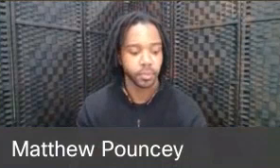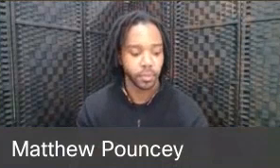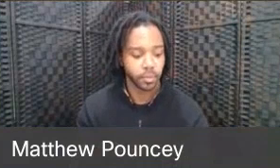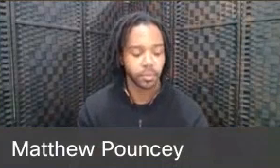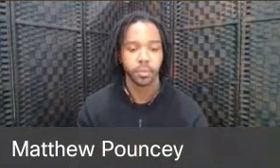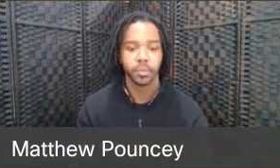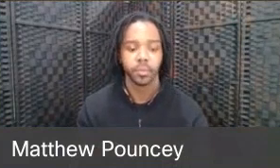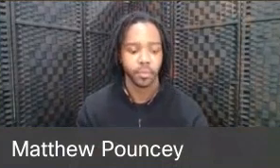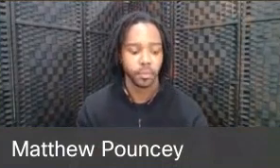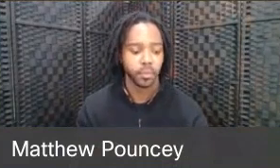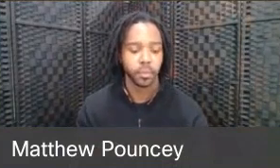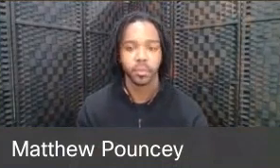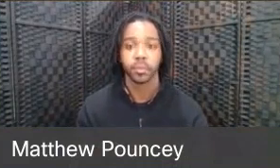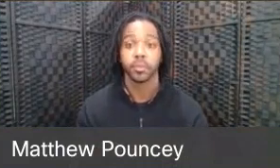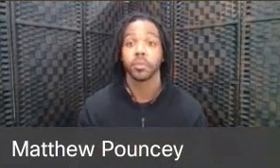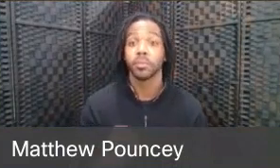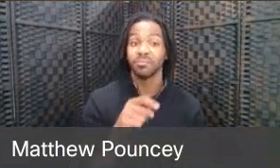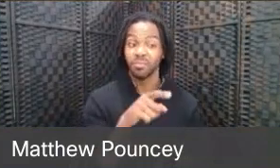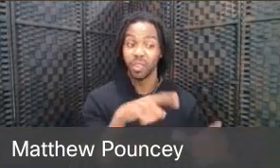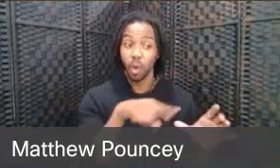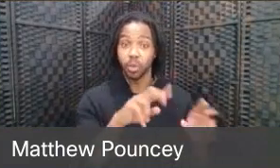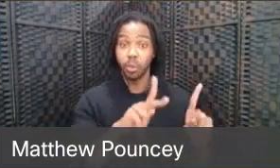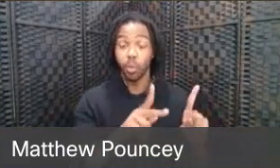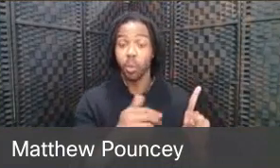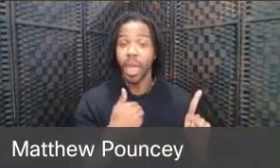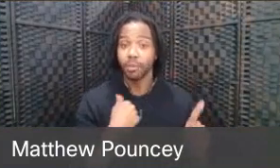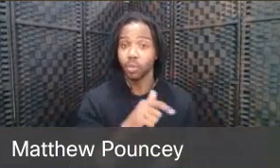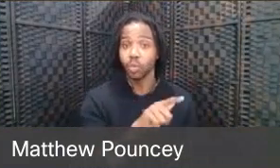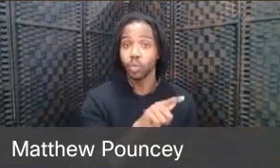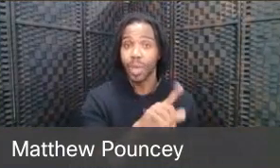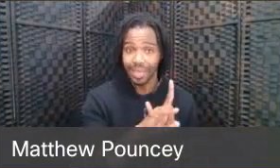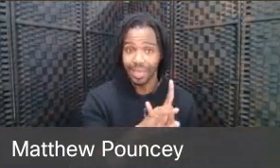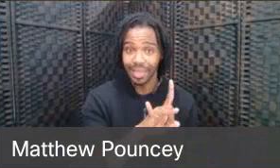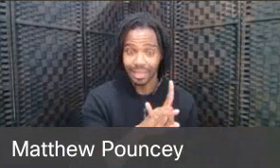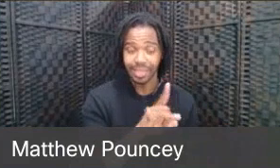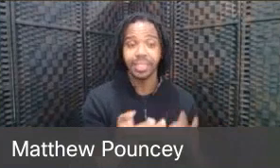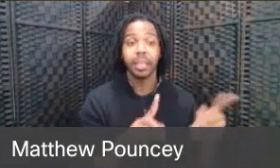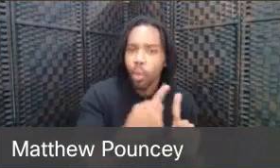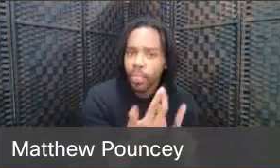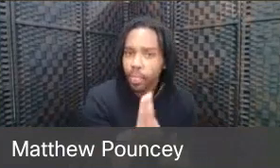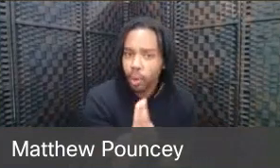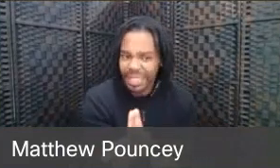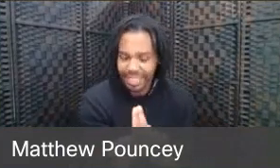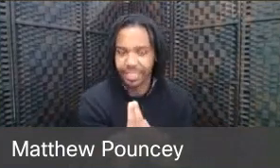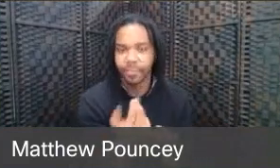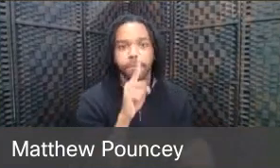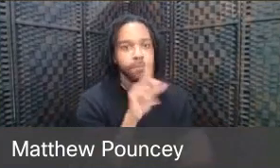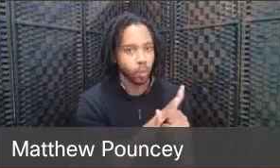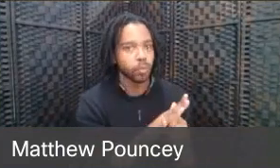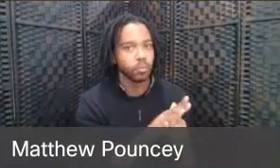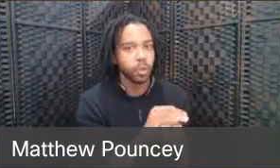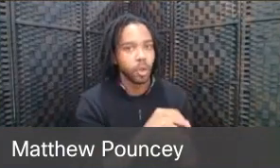people, we have had 28 deaths. However, only 13 of those are confirmed COVID deaths, representing